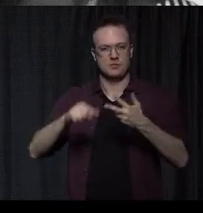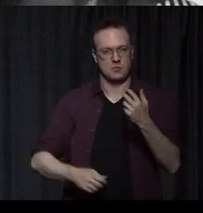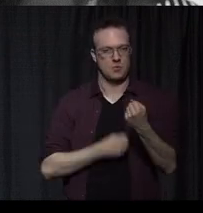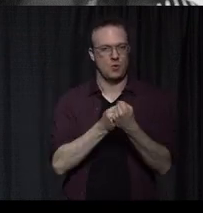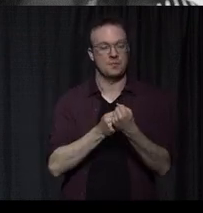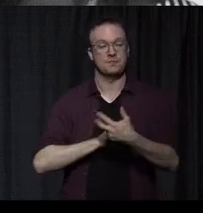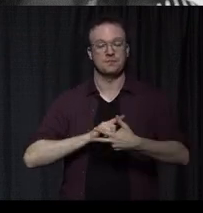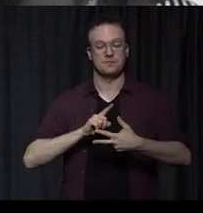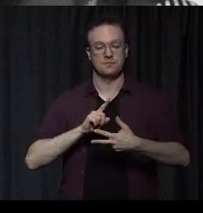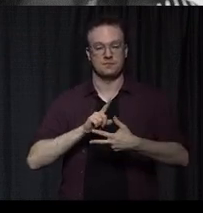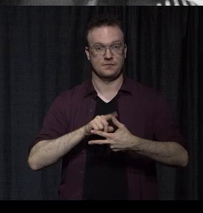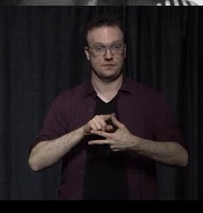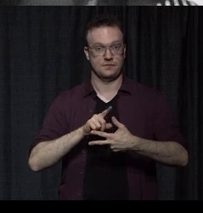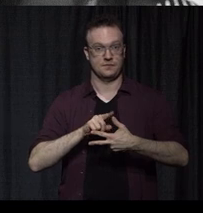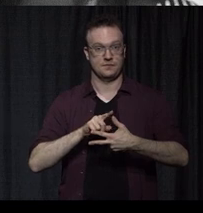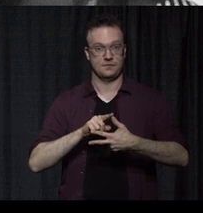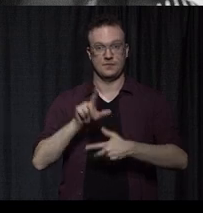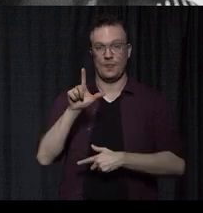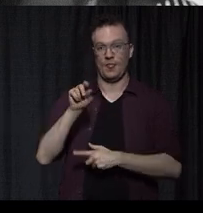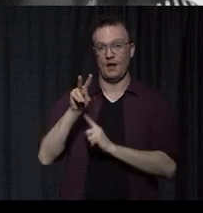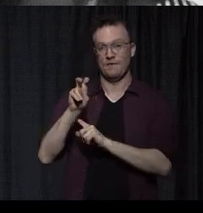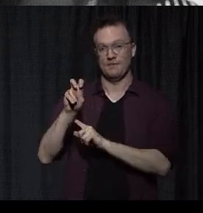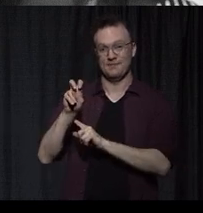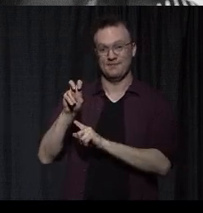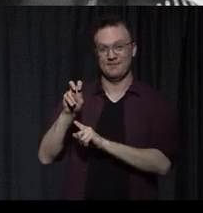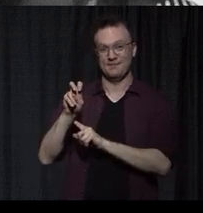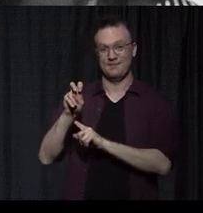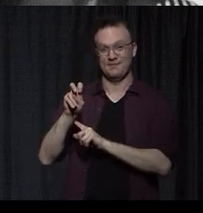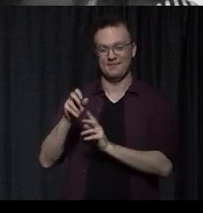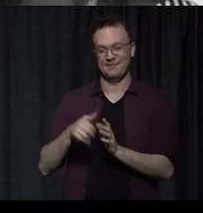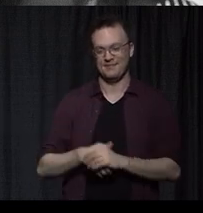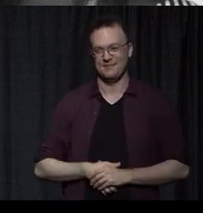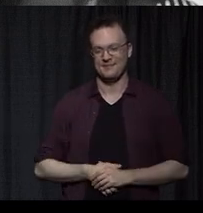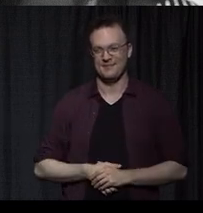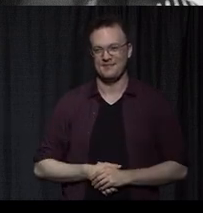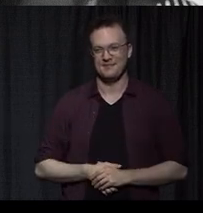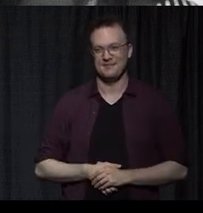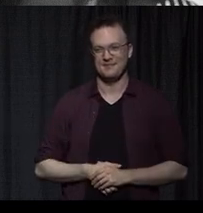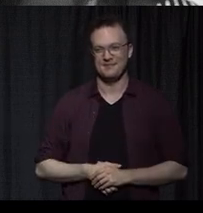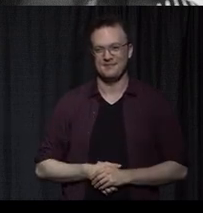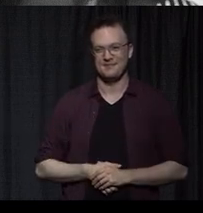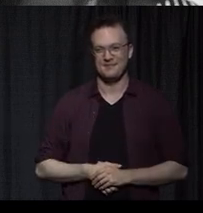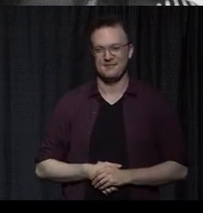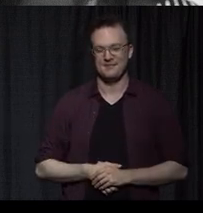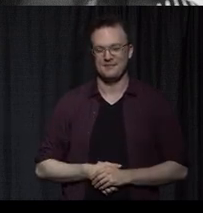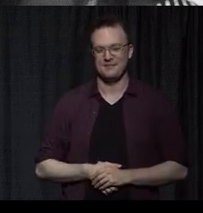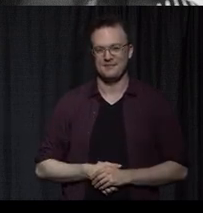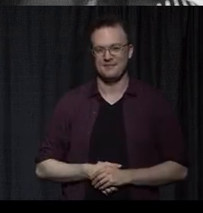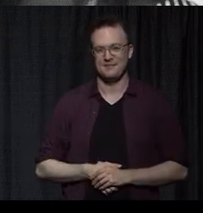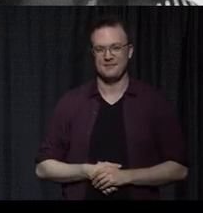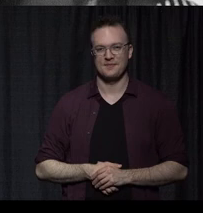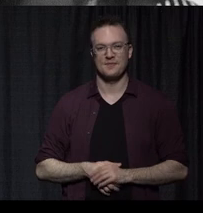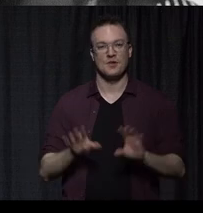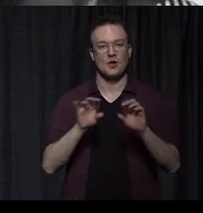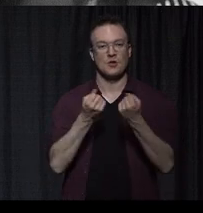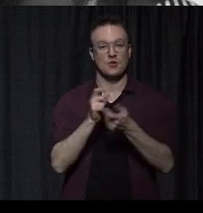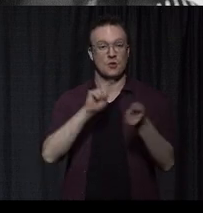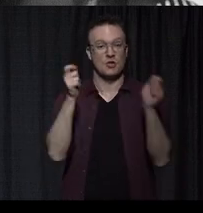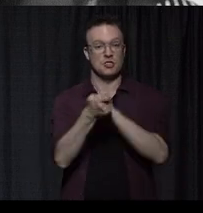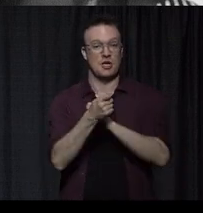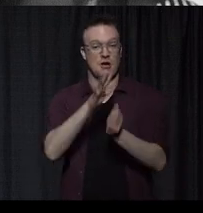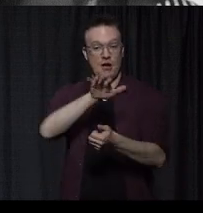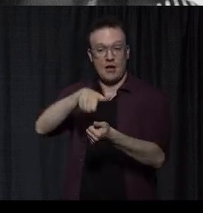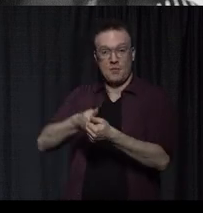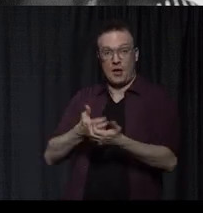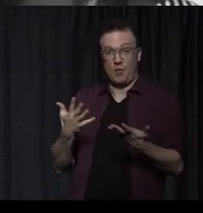So the first part of the mantra is love. We have to come to the work of social change from a place of